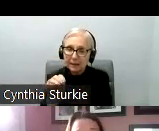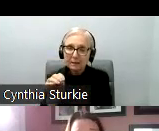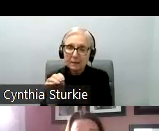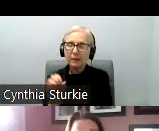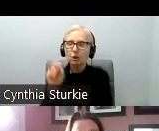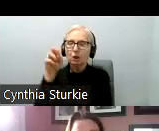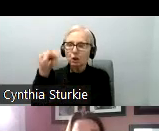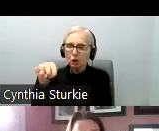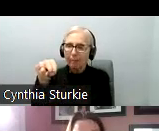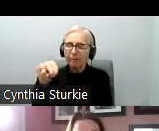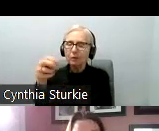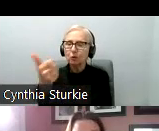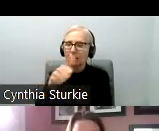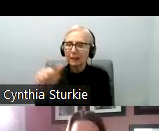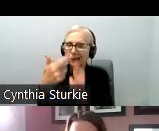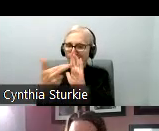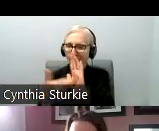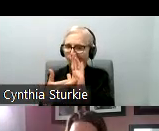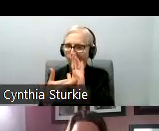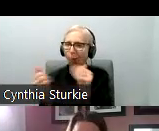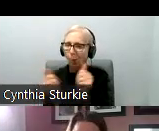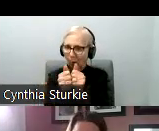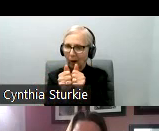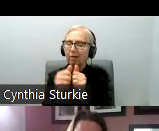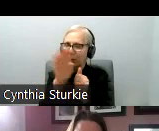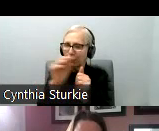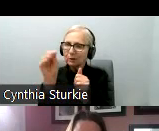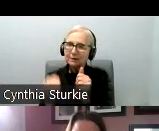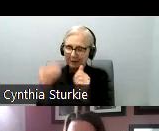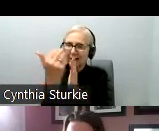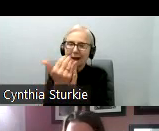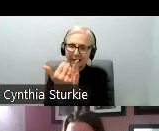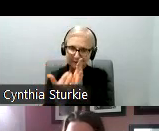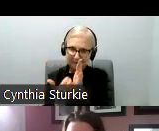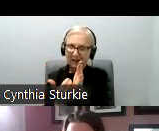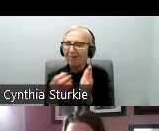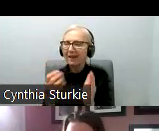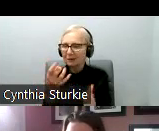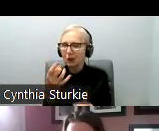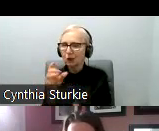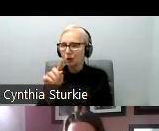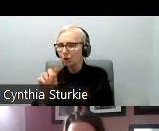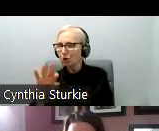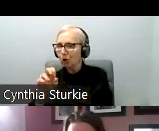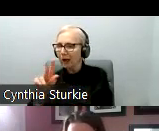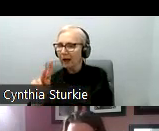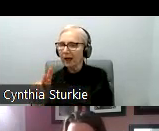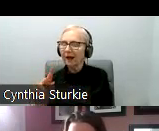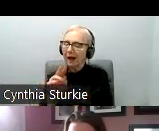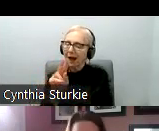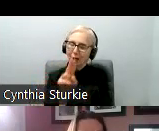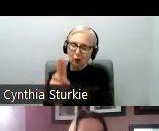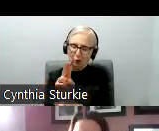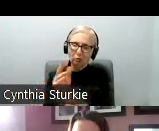jump to any place in the rule volume that has a % listed in it. So that's a trick that I use quite a bit to make sure that